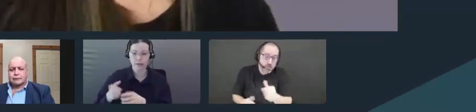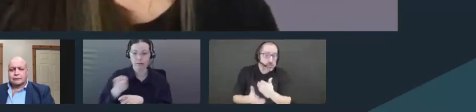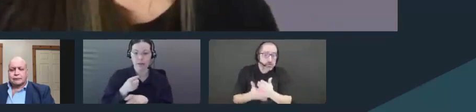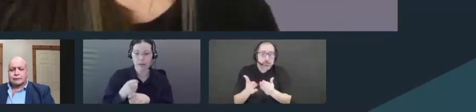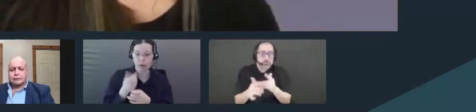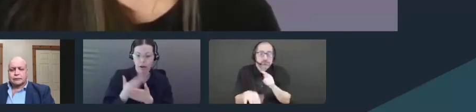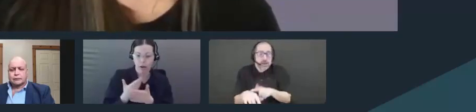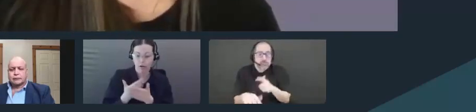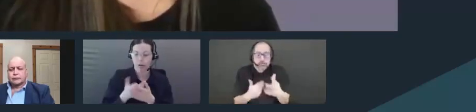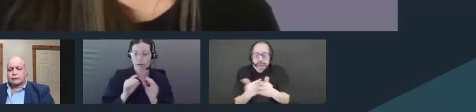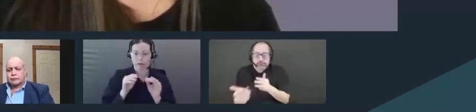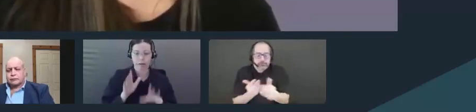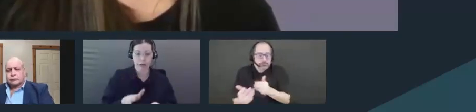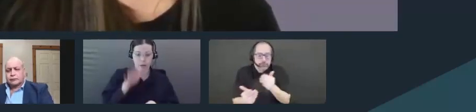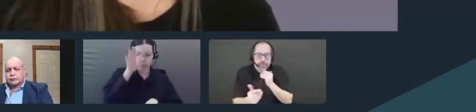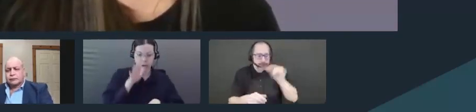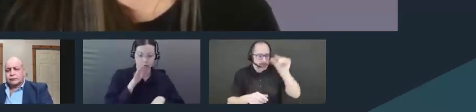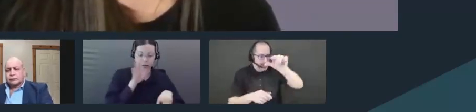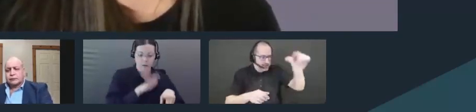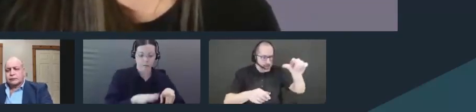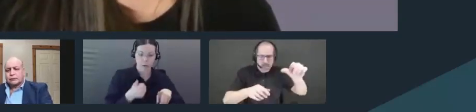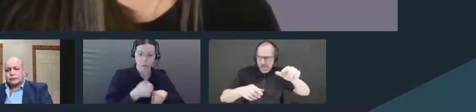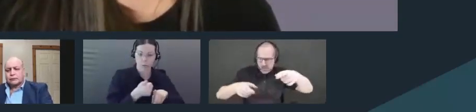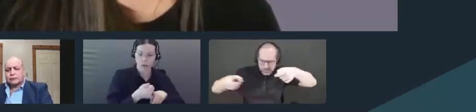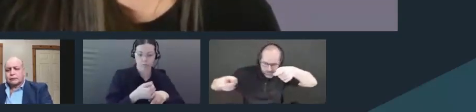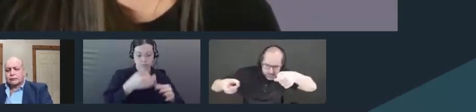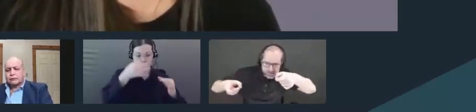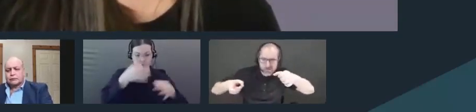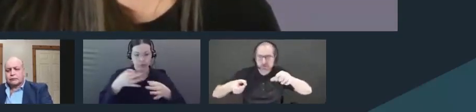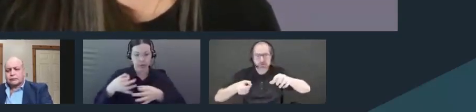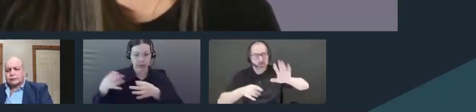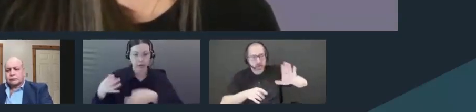the overarching government initiatives.